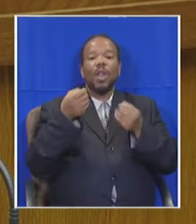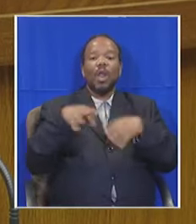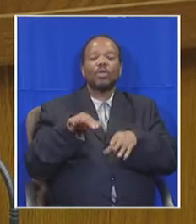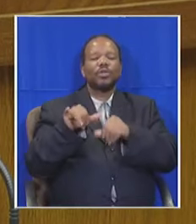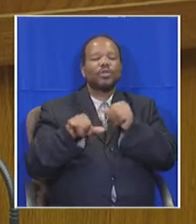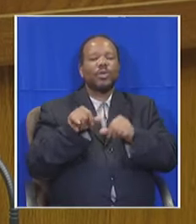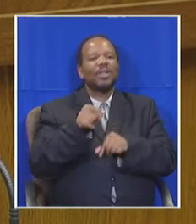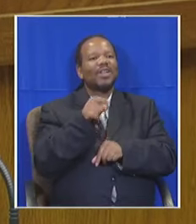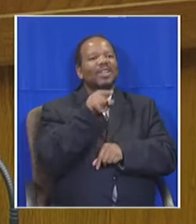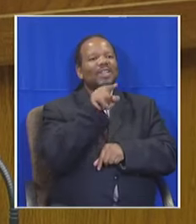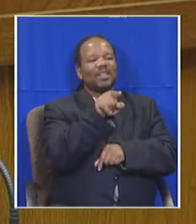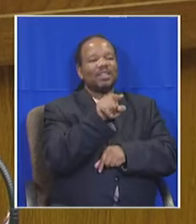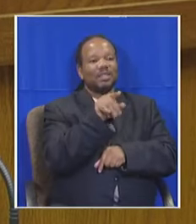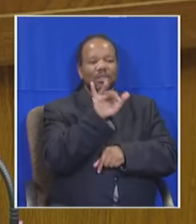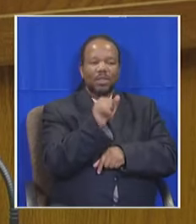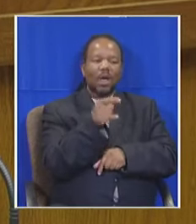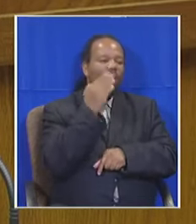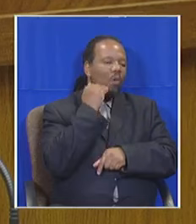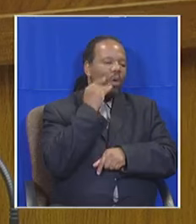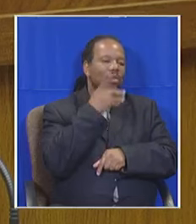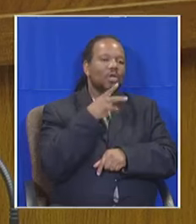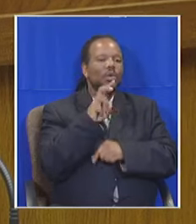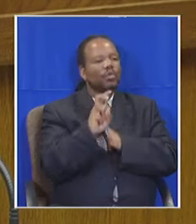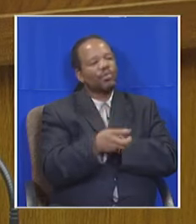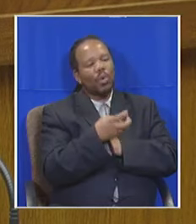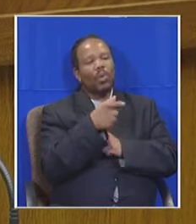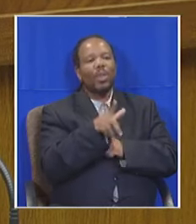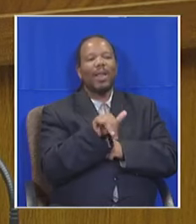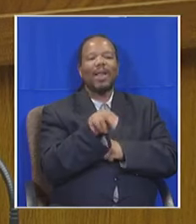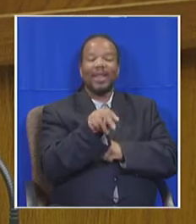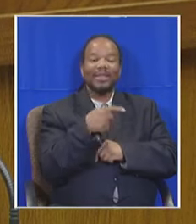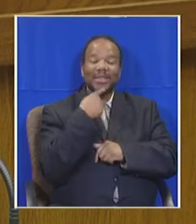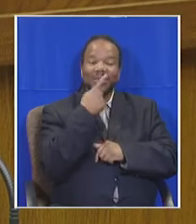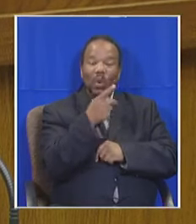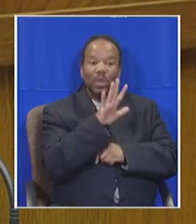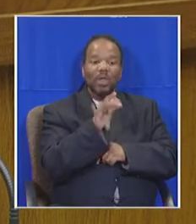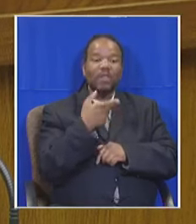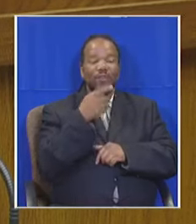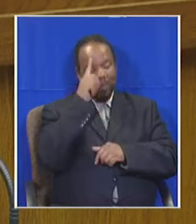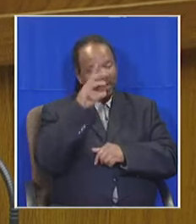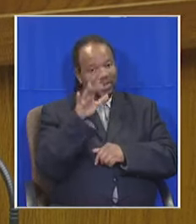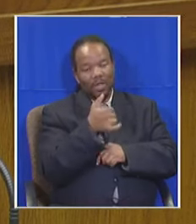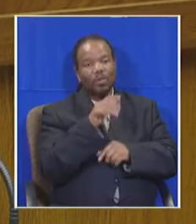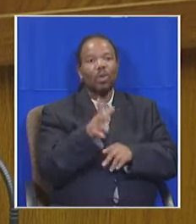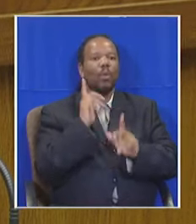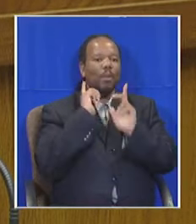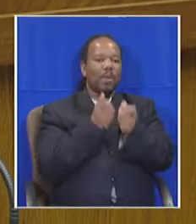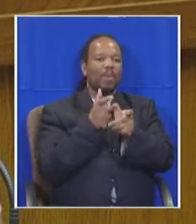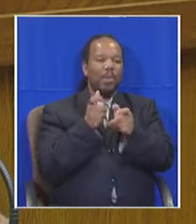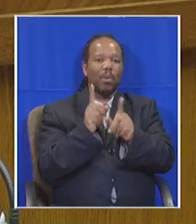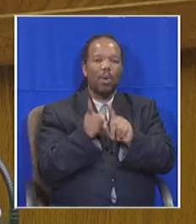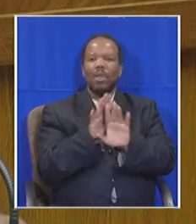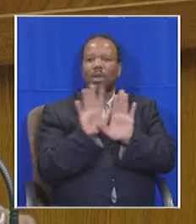the ones who stole our land, and today they claim that if we take back our land, there will be civil war. Nonetheless, you are not frightened nor threatened by